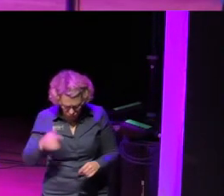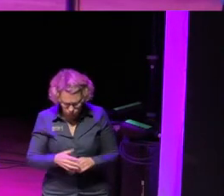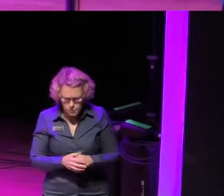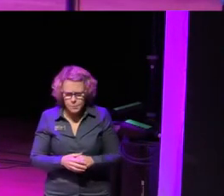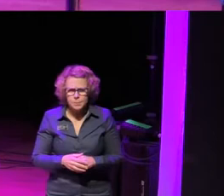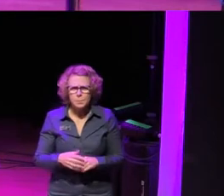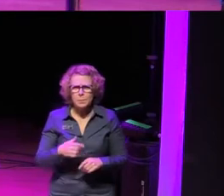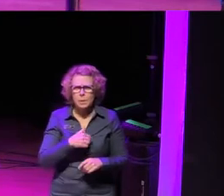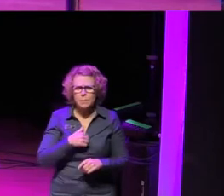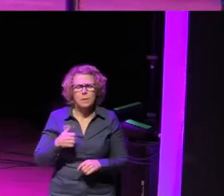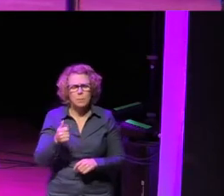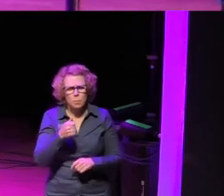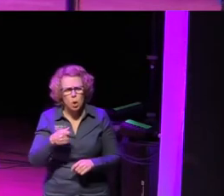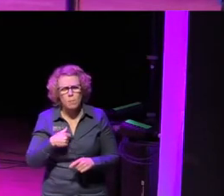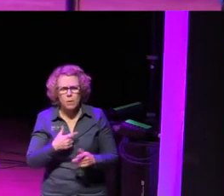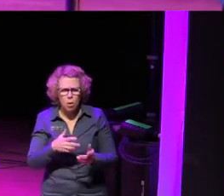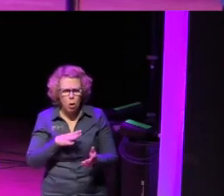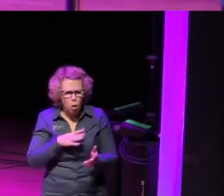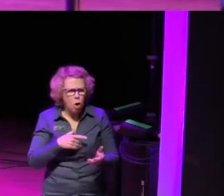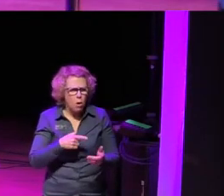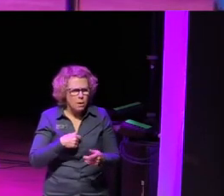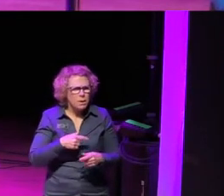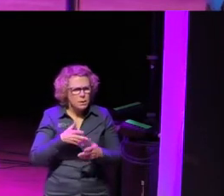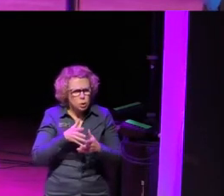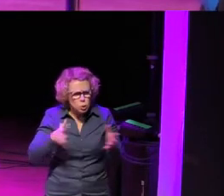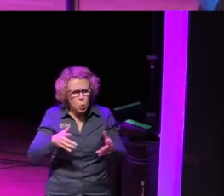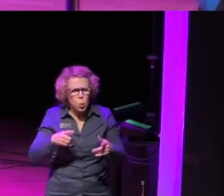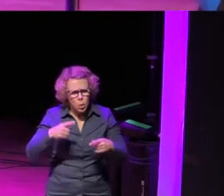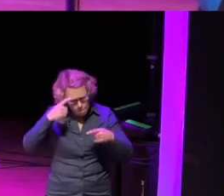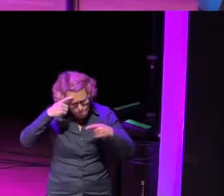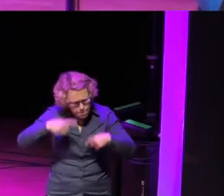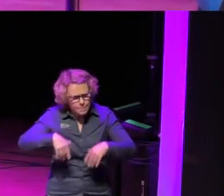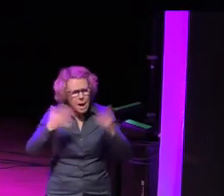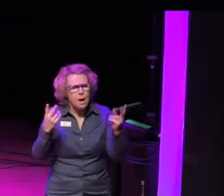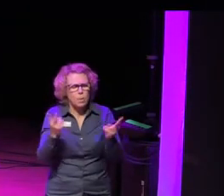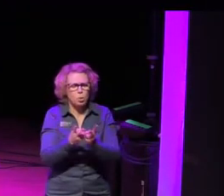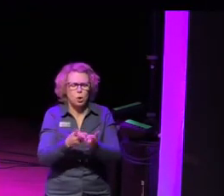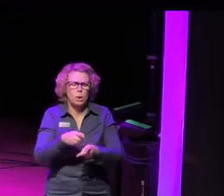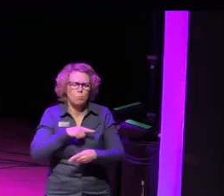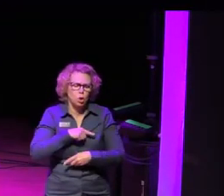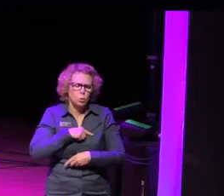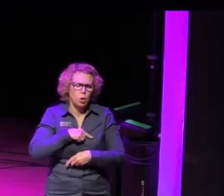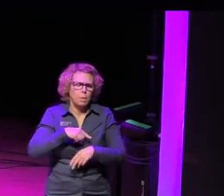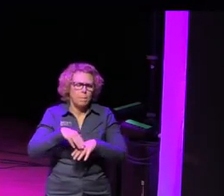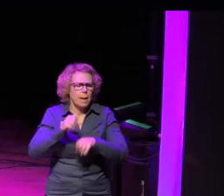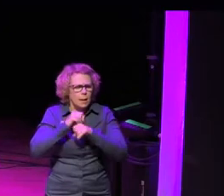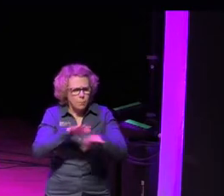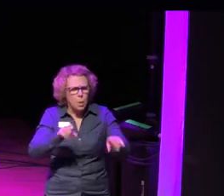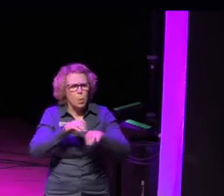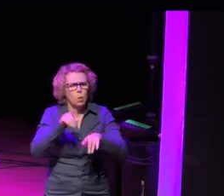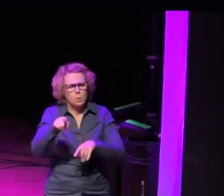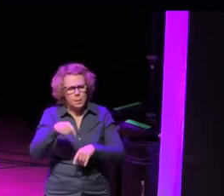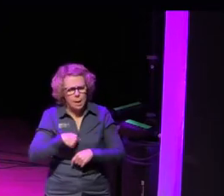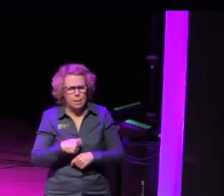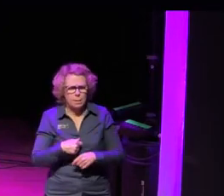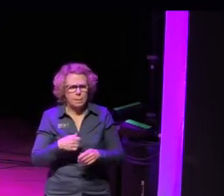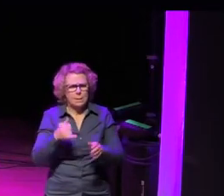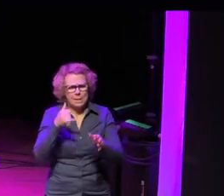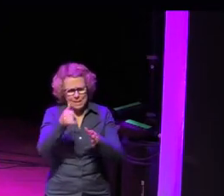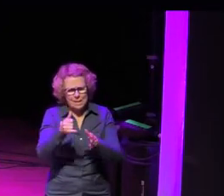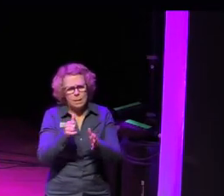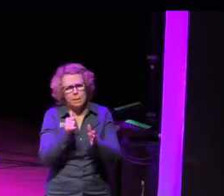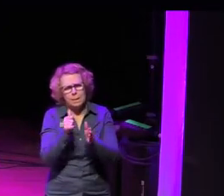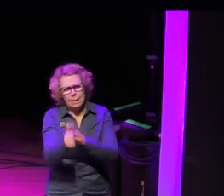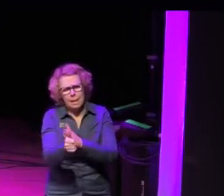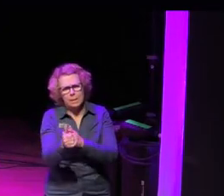we need to have a popular understanding of this. We need to work much more on that, and that's sort of outside the legal scope. And then we need